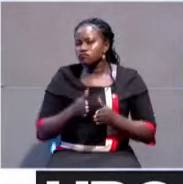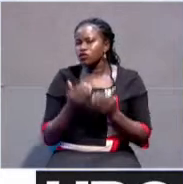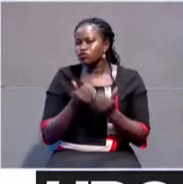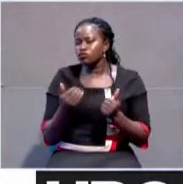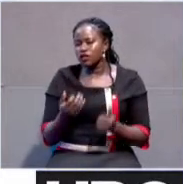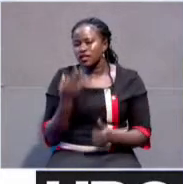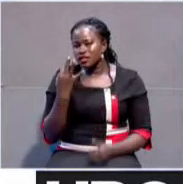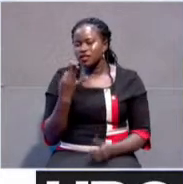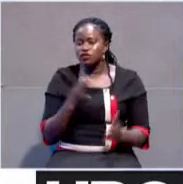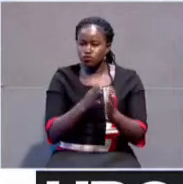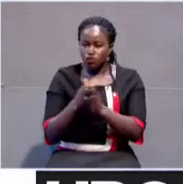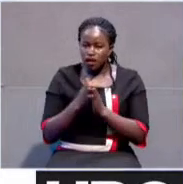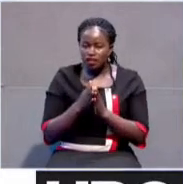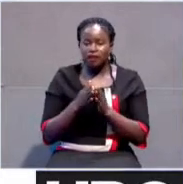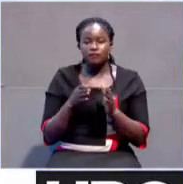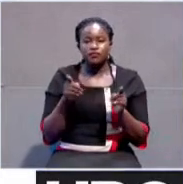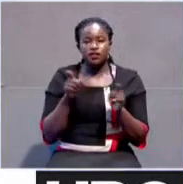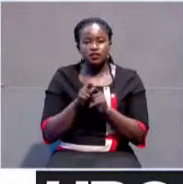3 children together and